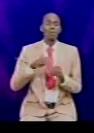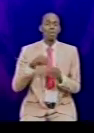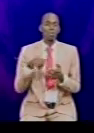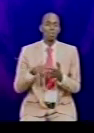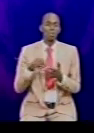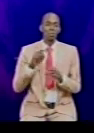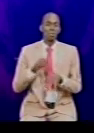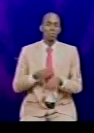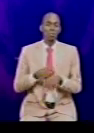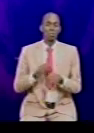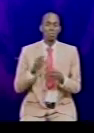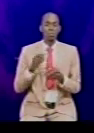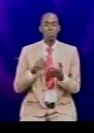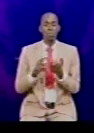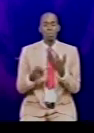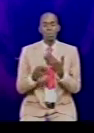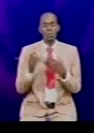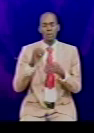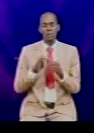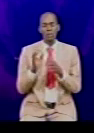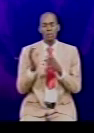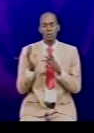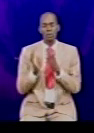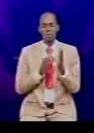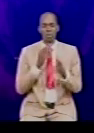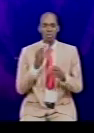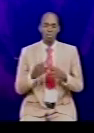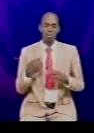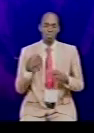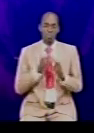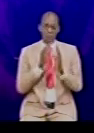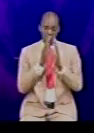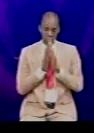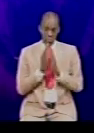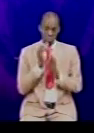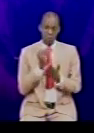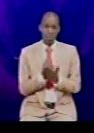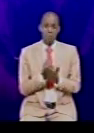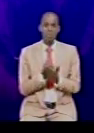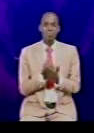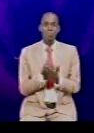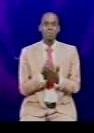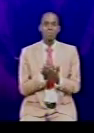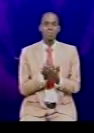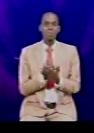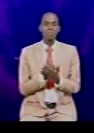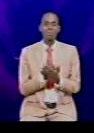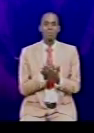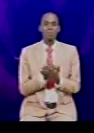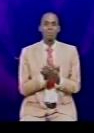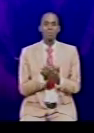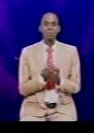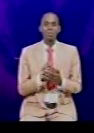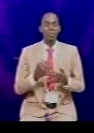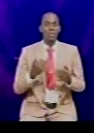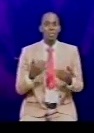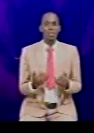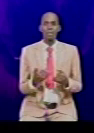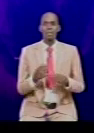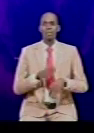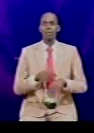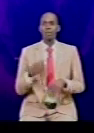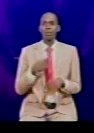In Jesus' name we pray. Amen. This session we